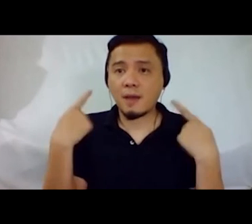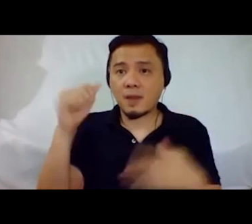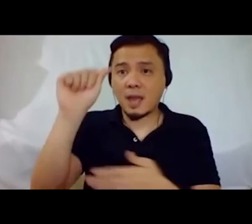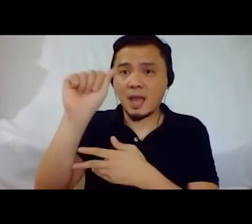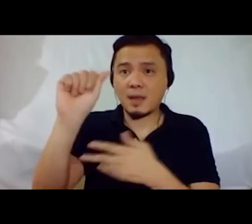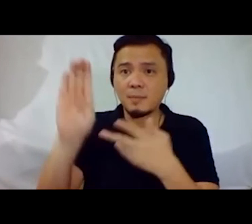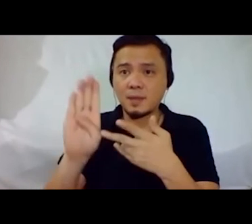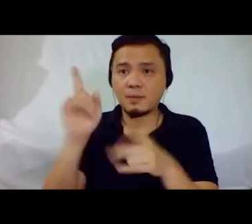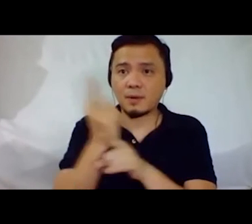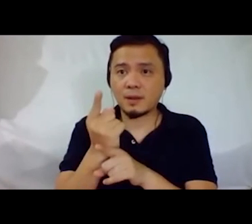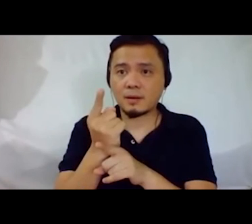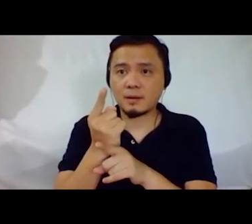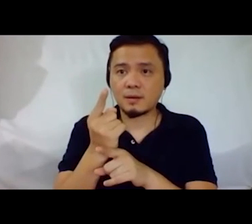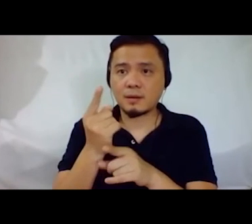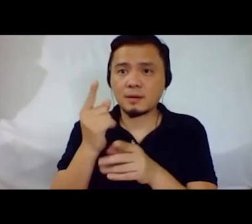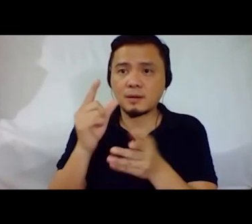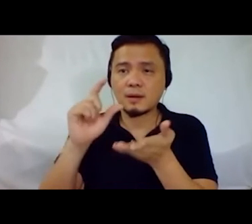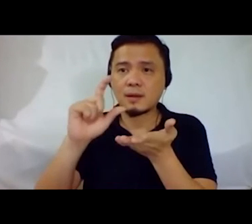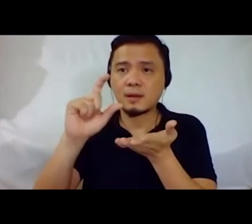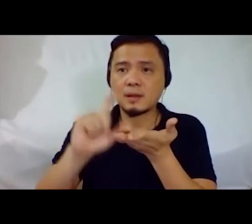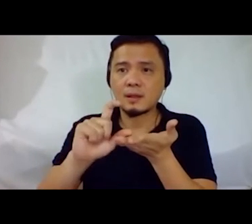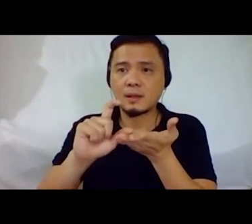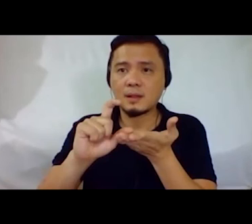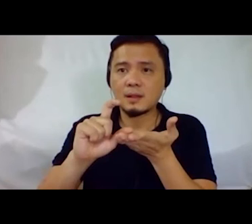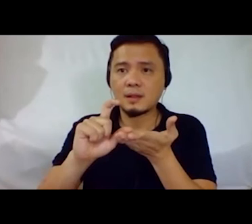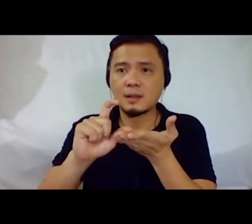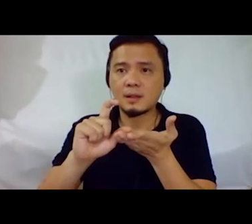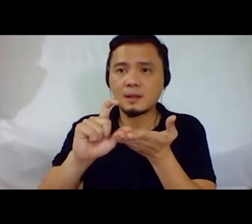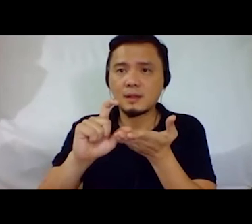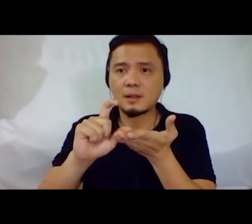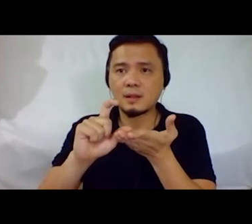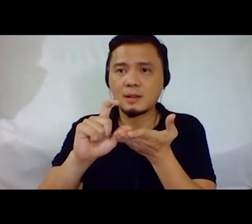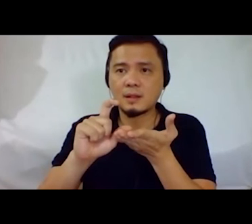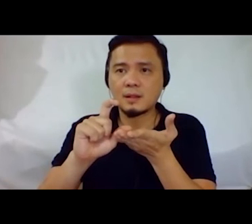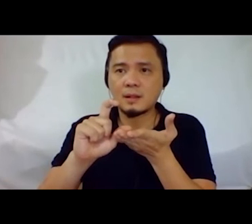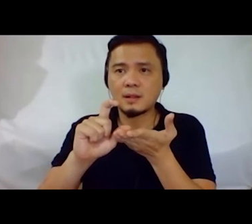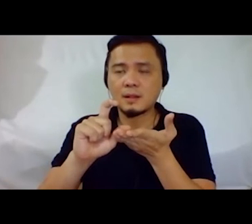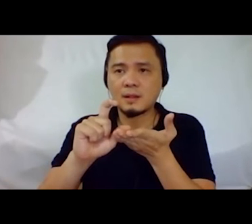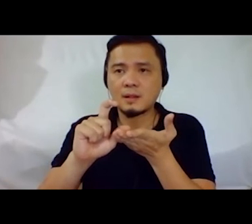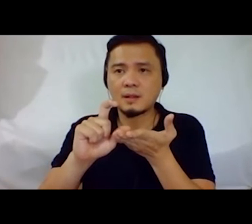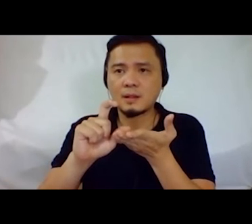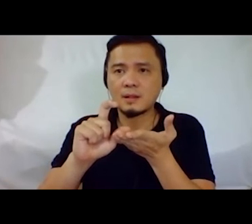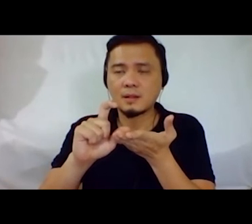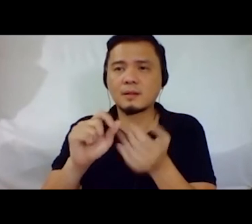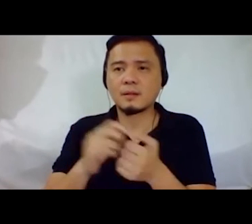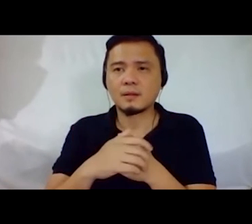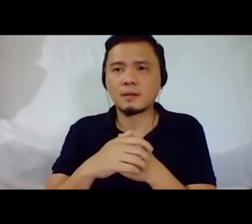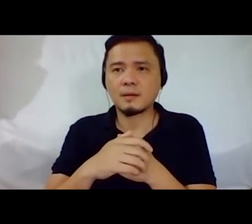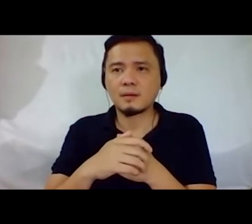book, thick or thin, expensive, and then